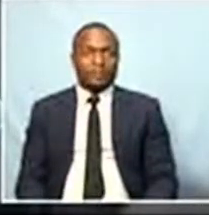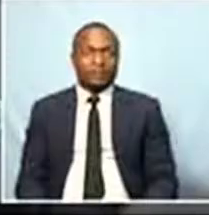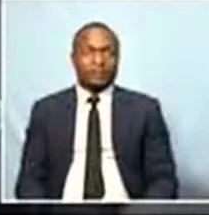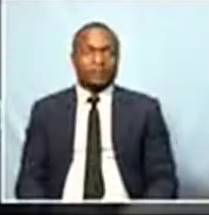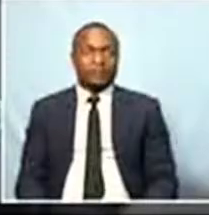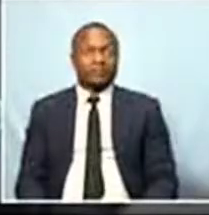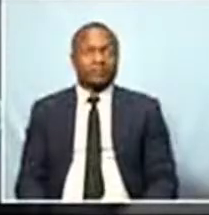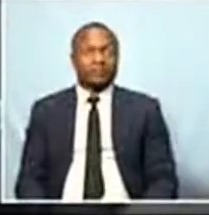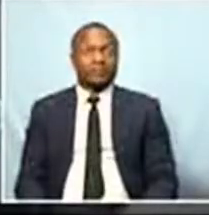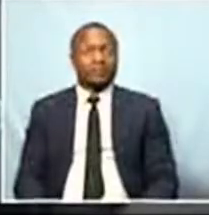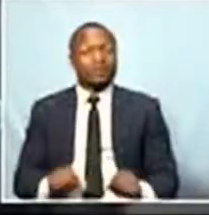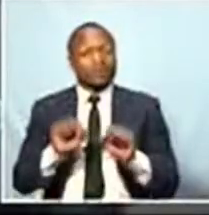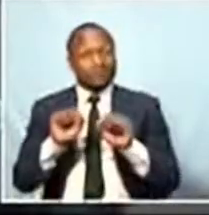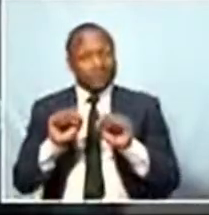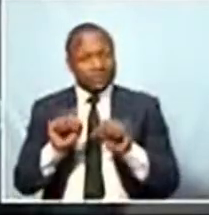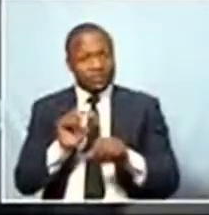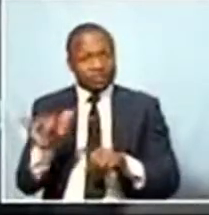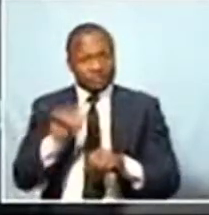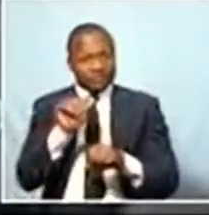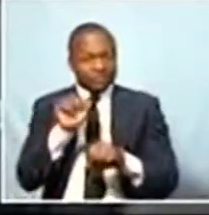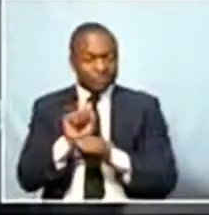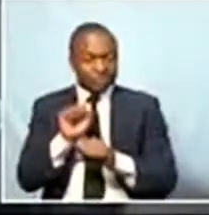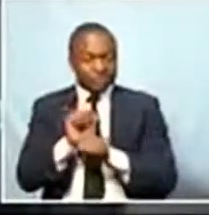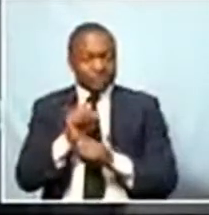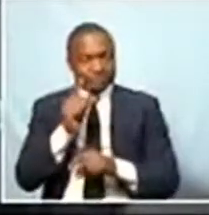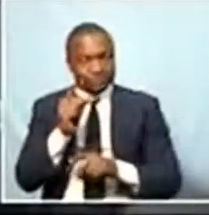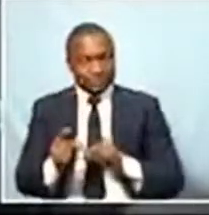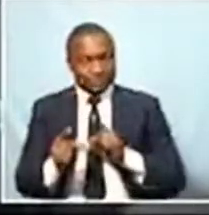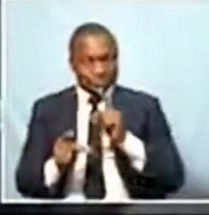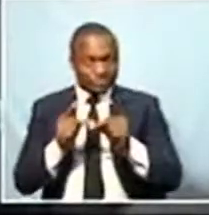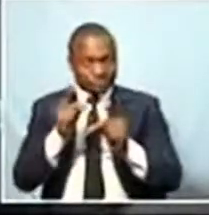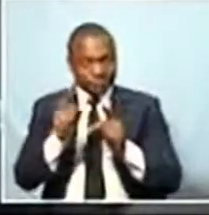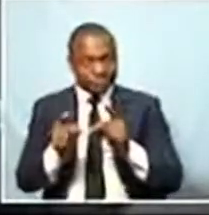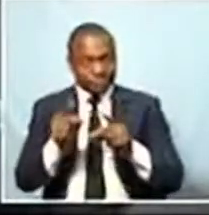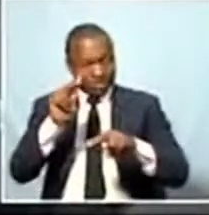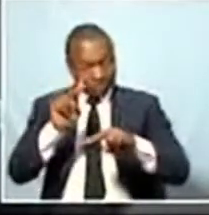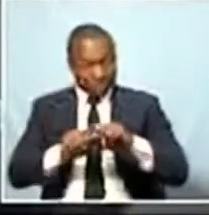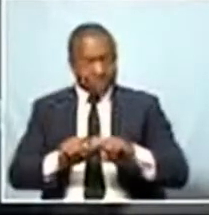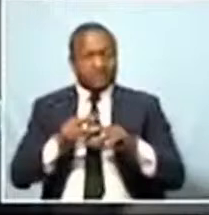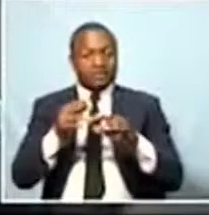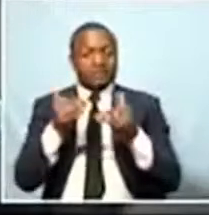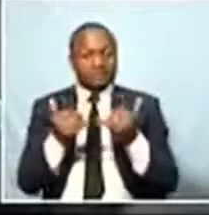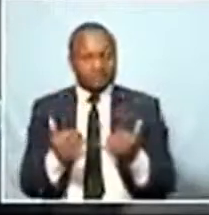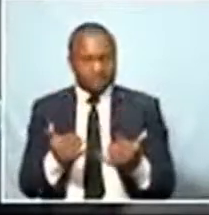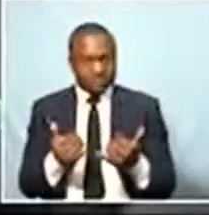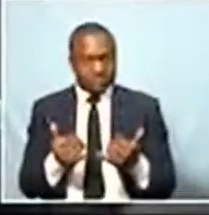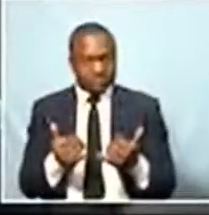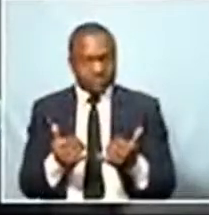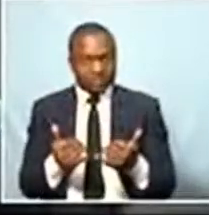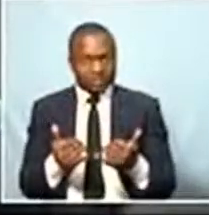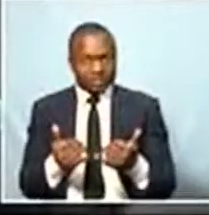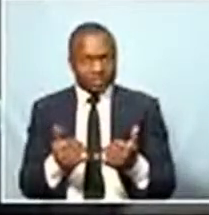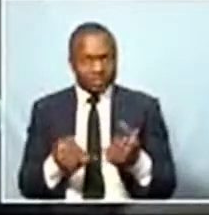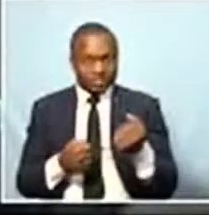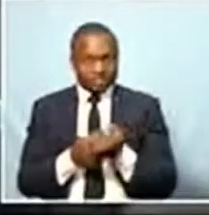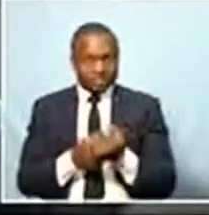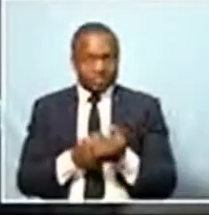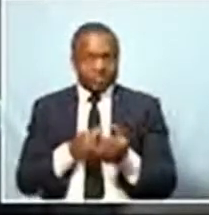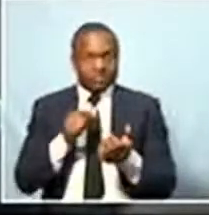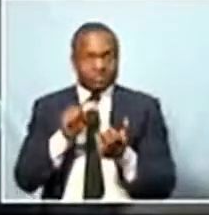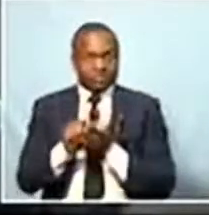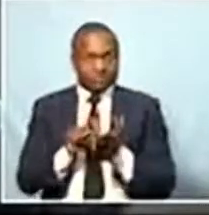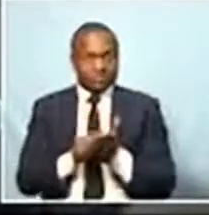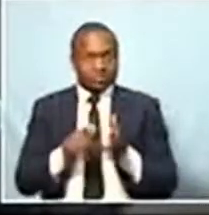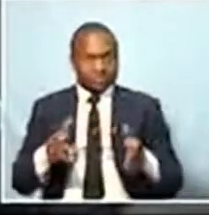Can or do our standard operating procedures as they sit now, of course backed by the law, allow